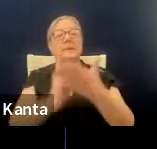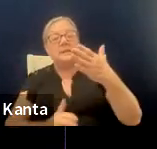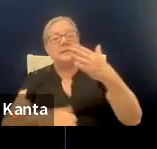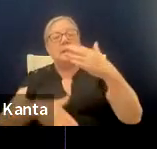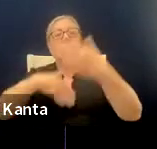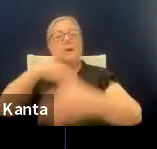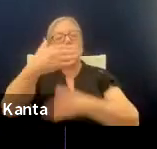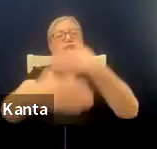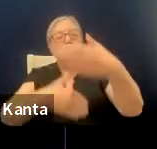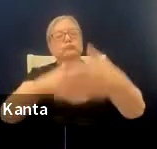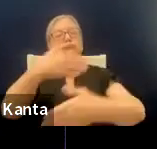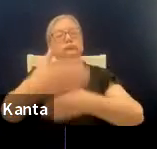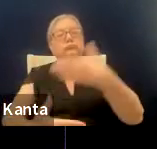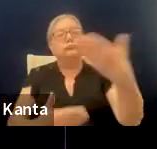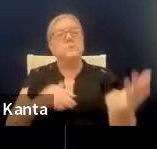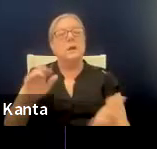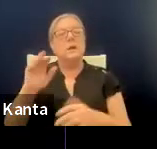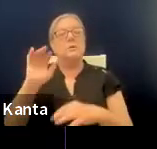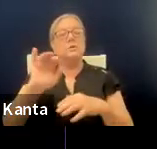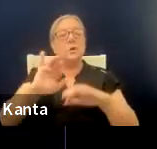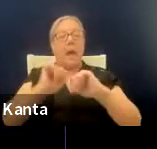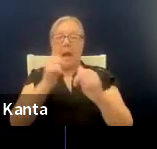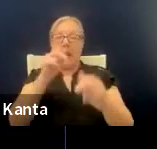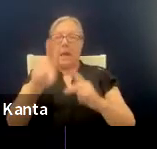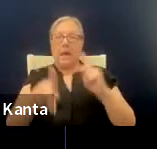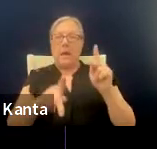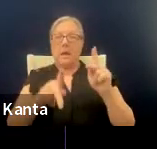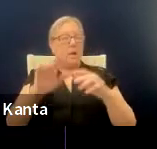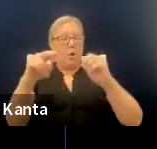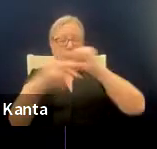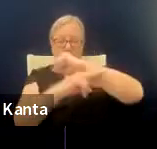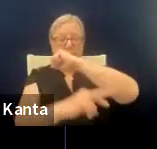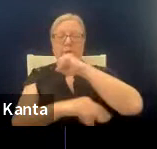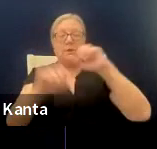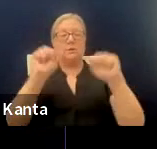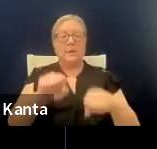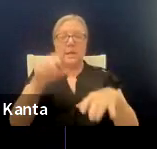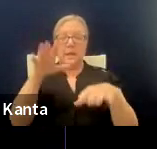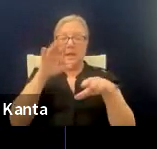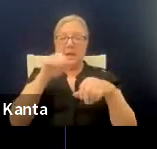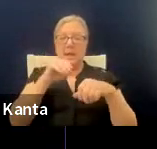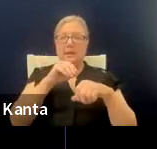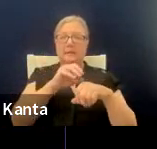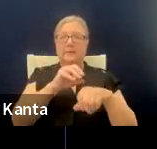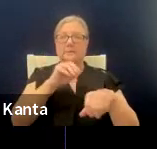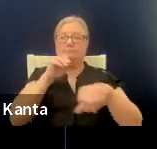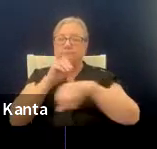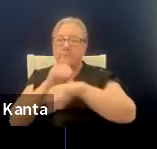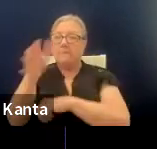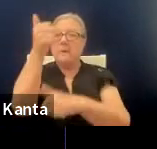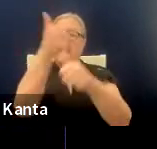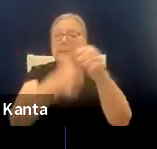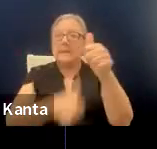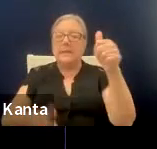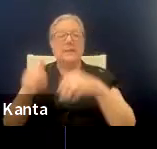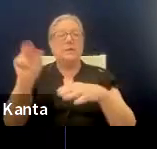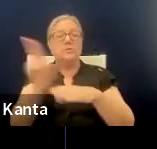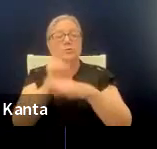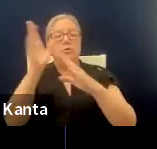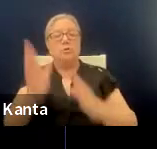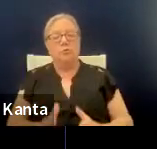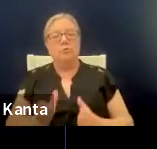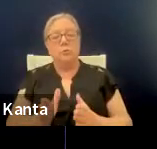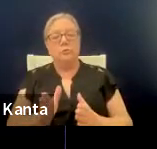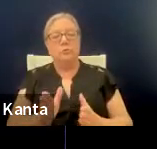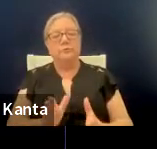consensus around how the design can most appropriately respond to each user at each location on their